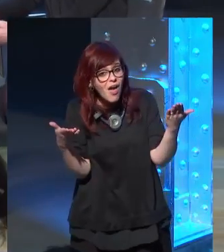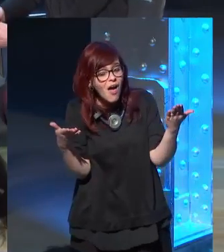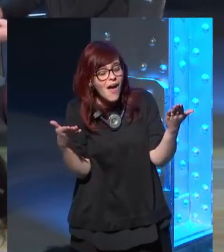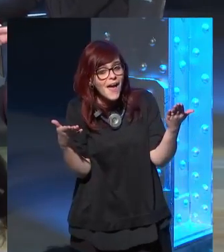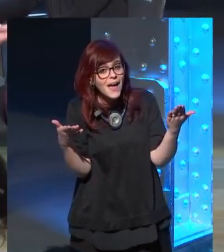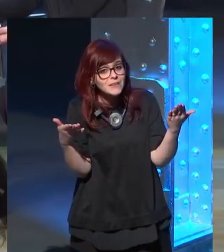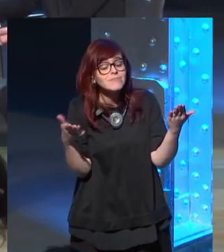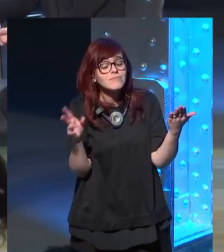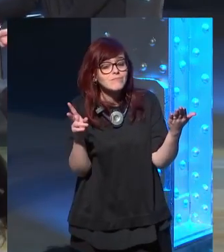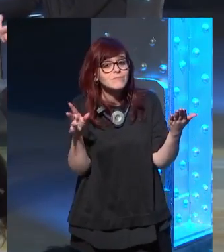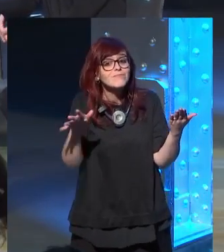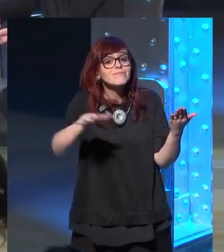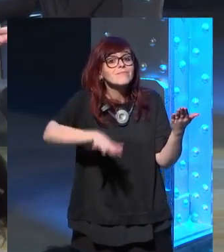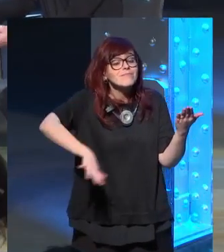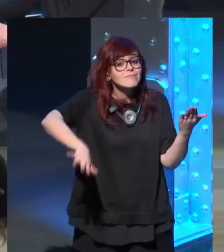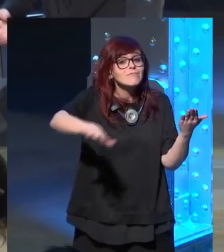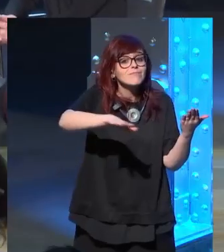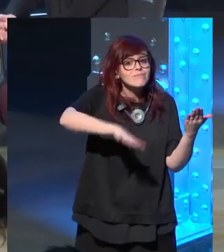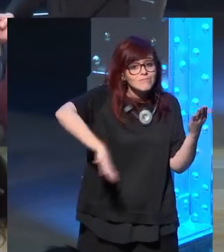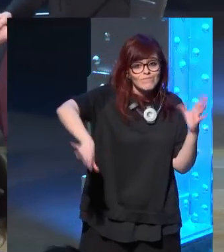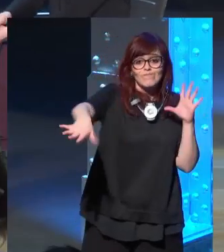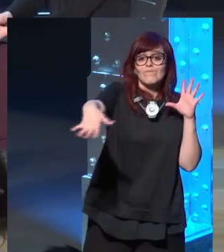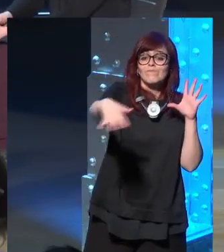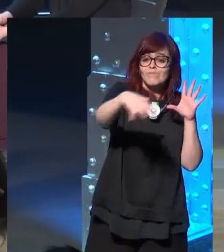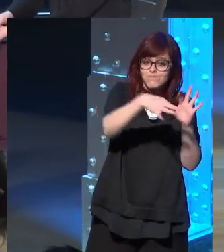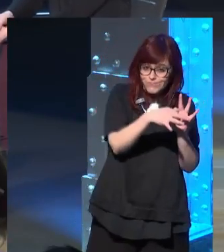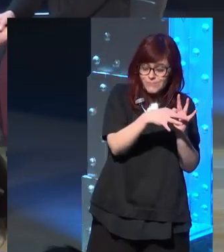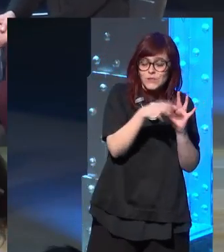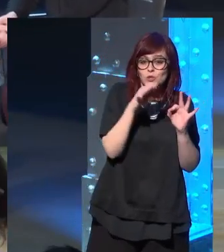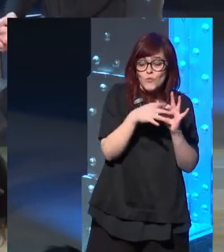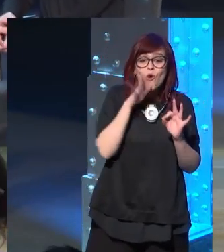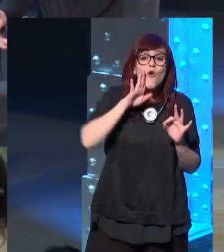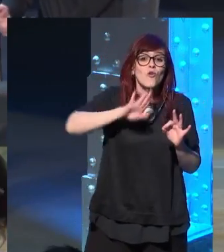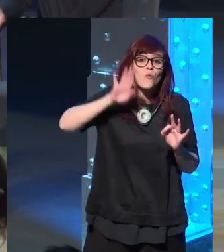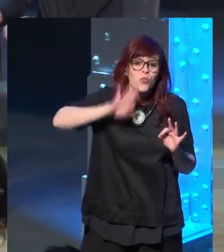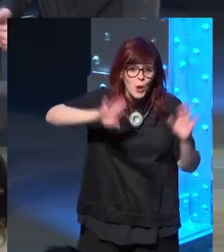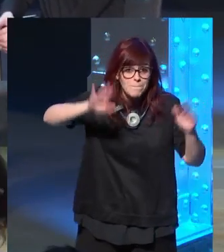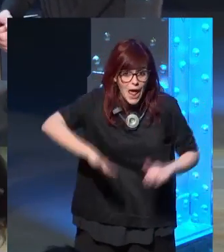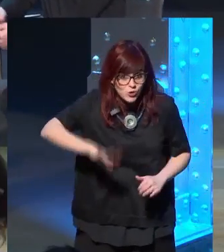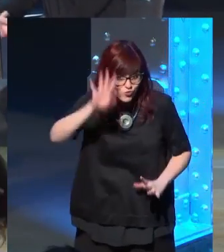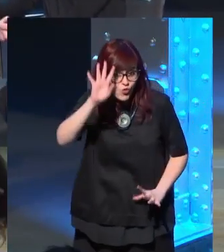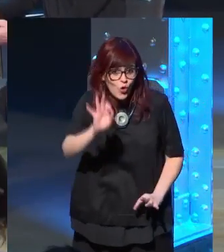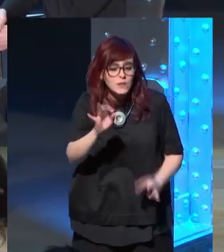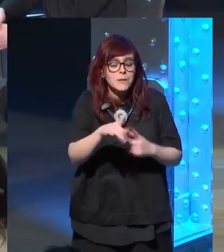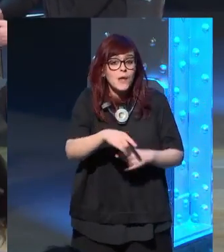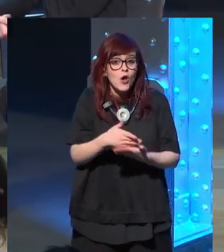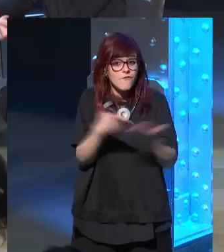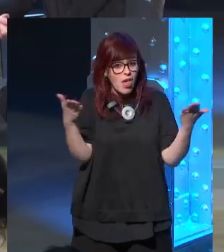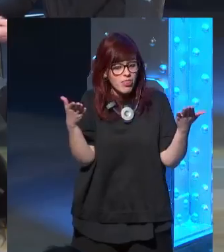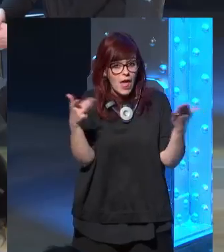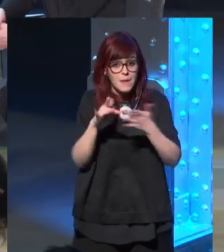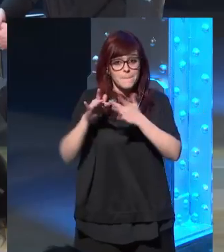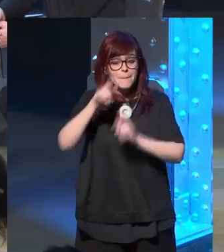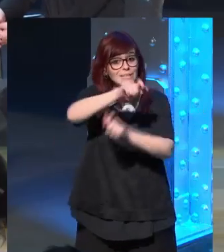related to not having less corruption, of course. So trust between people and